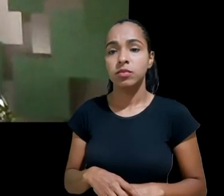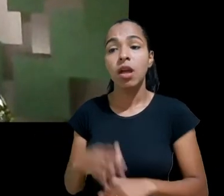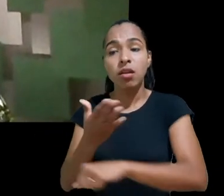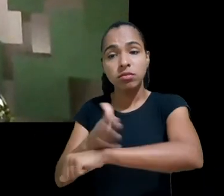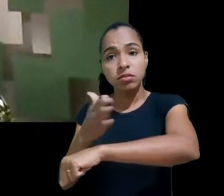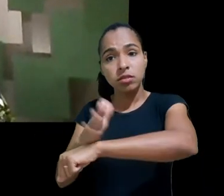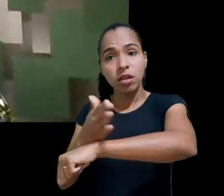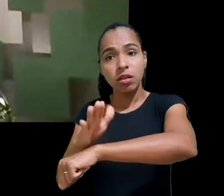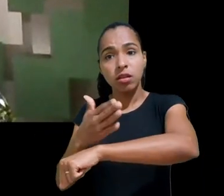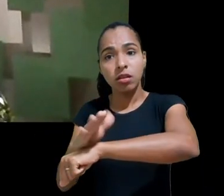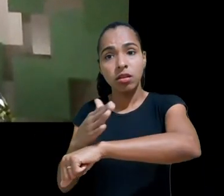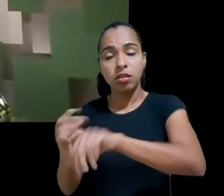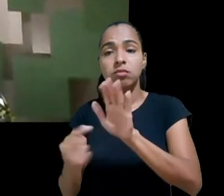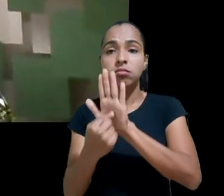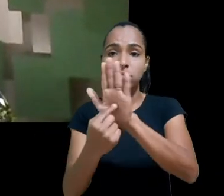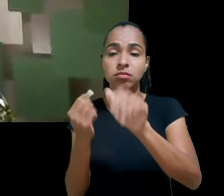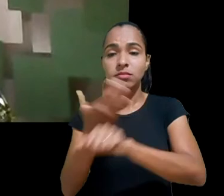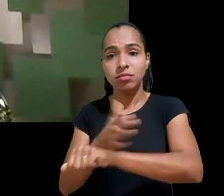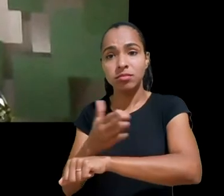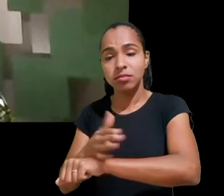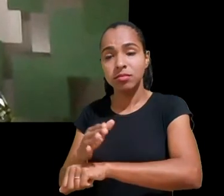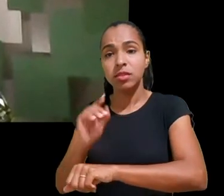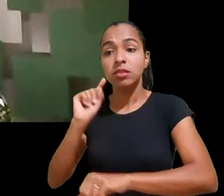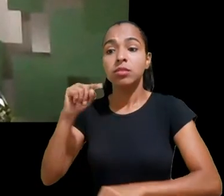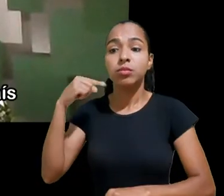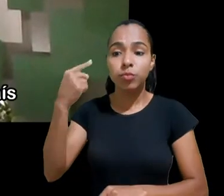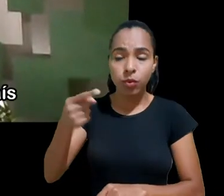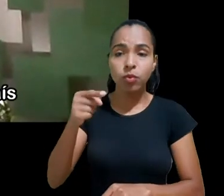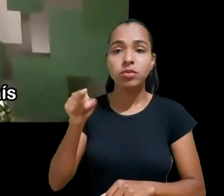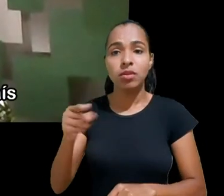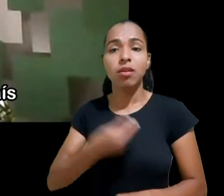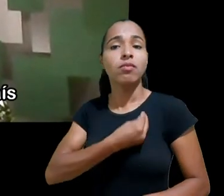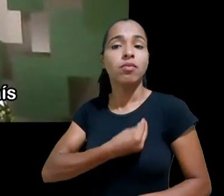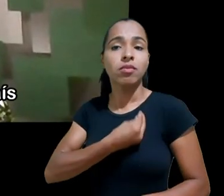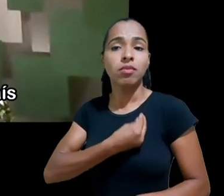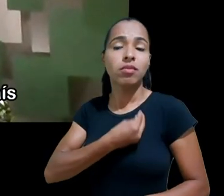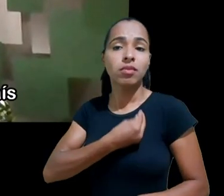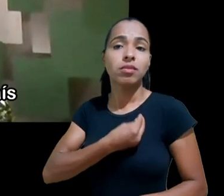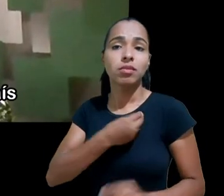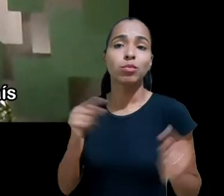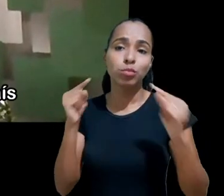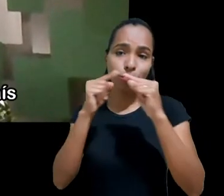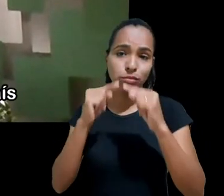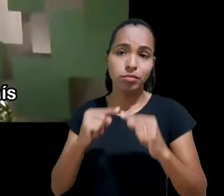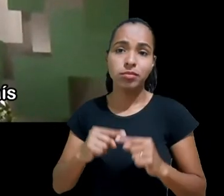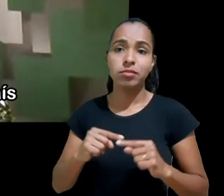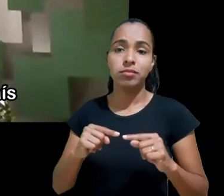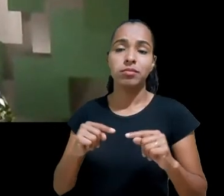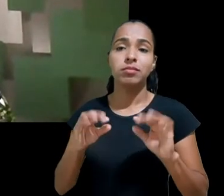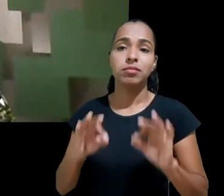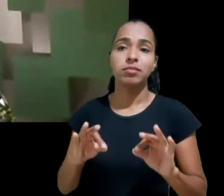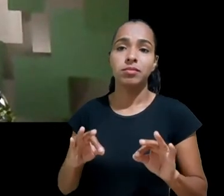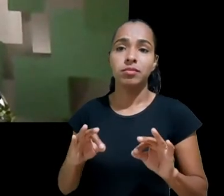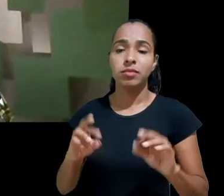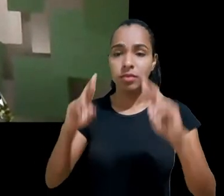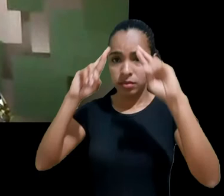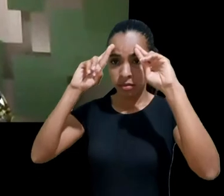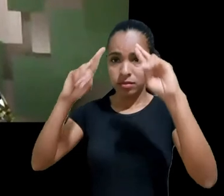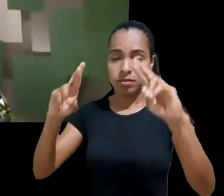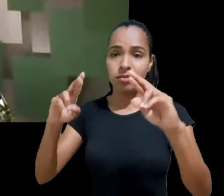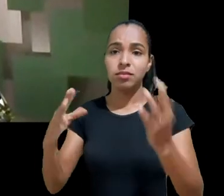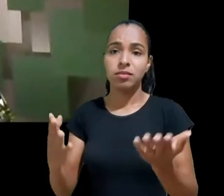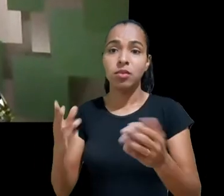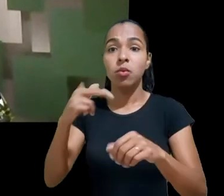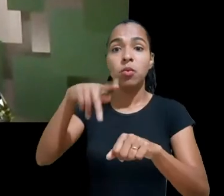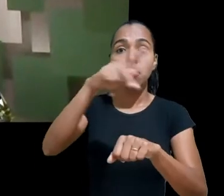and also another thing contextualizing them to meet the needs of the country or the context